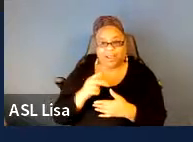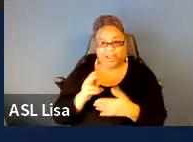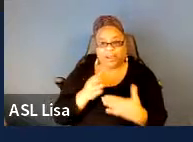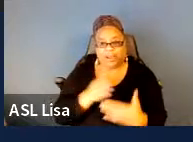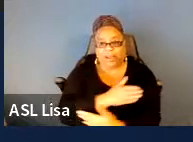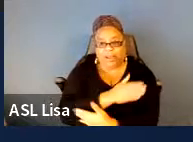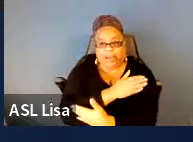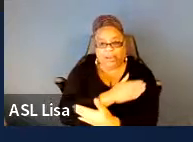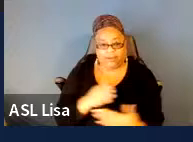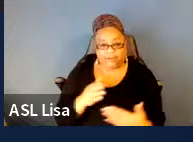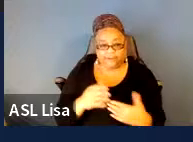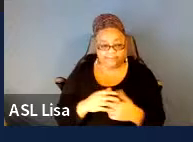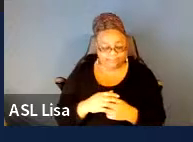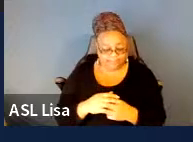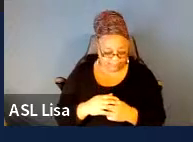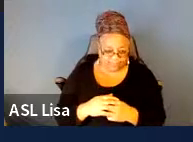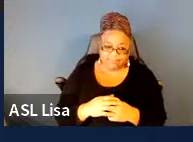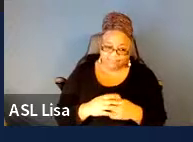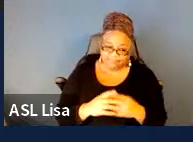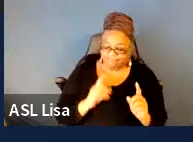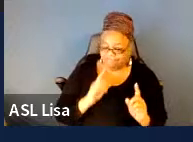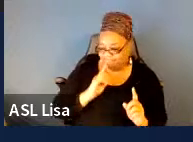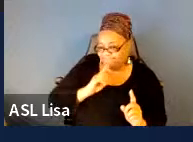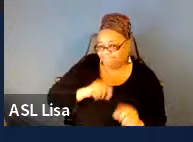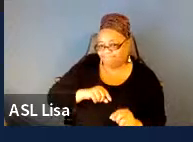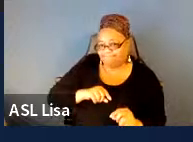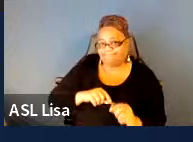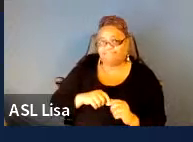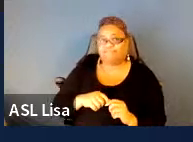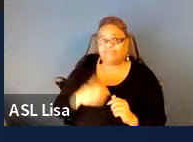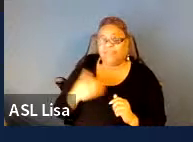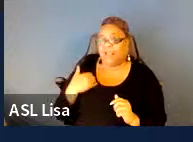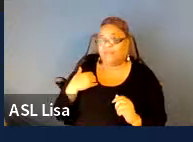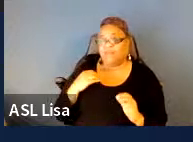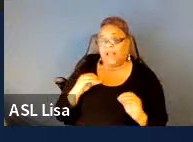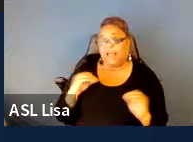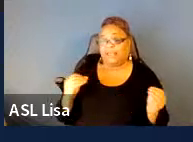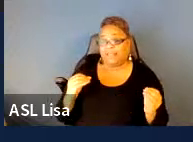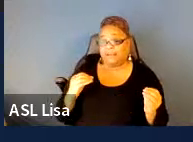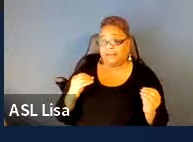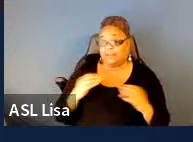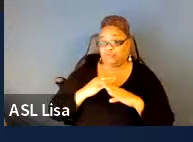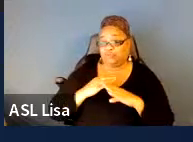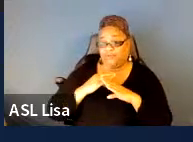So there is, excuse me, there is nothing that actually